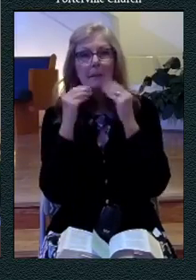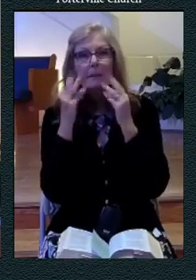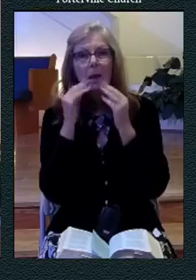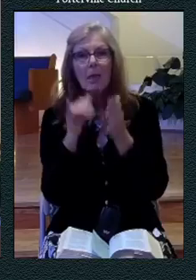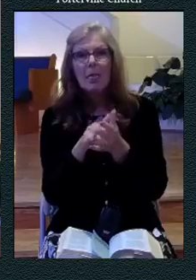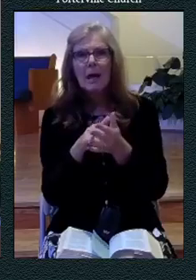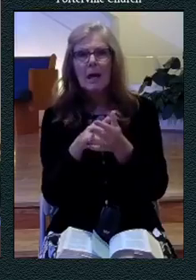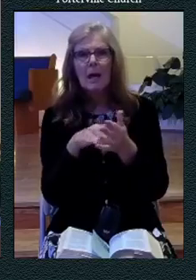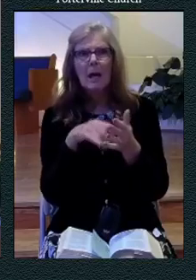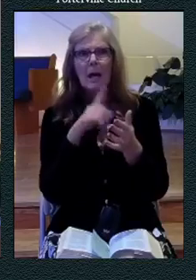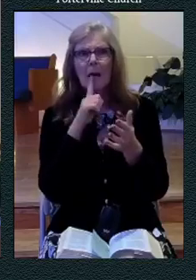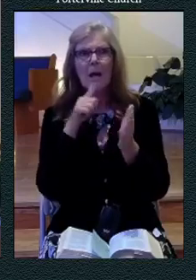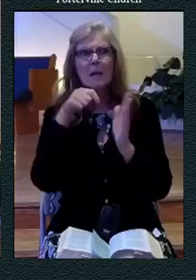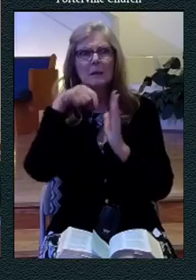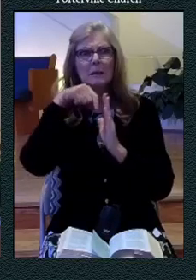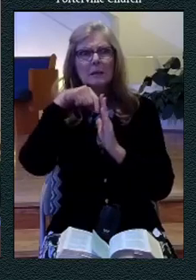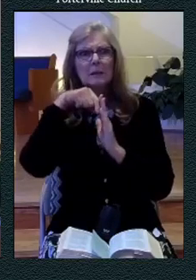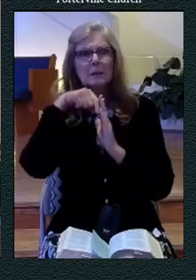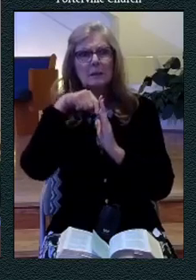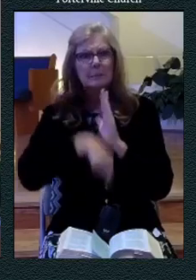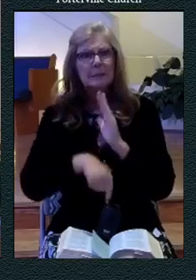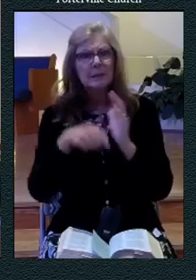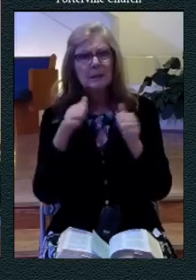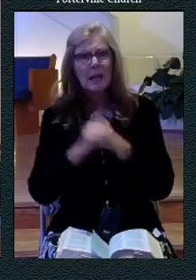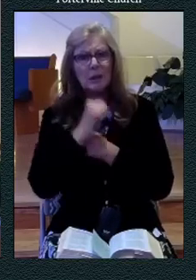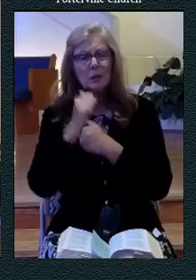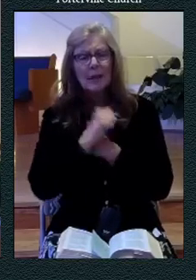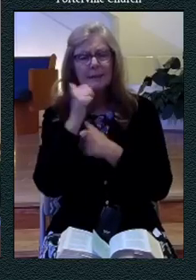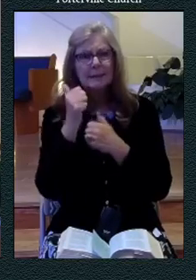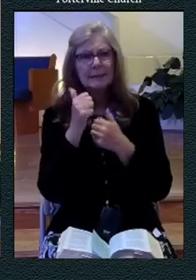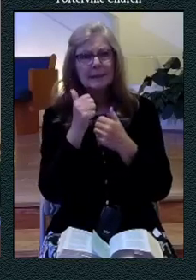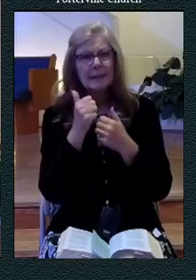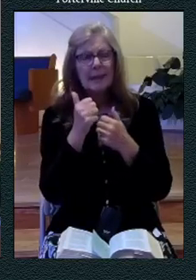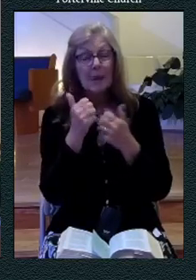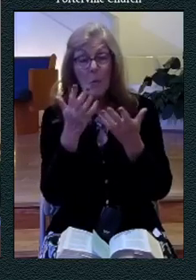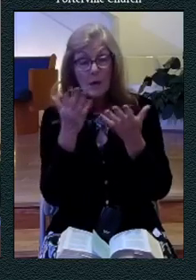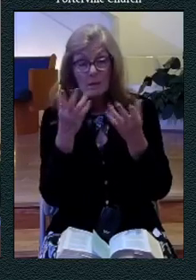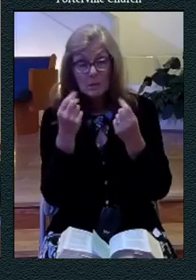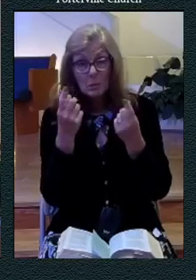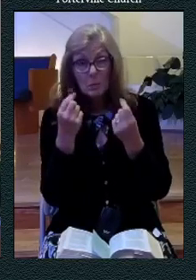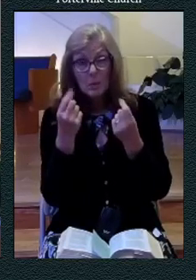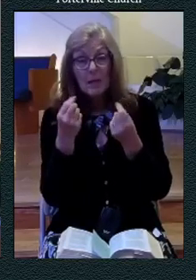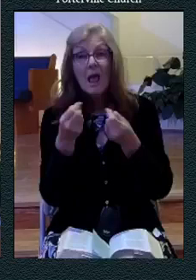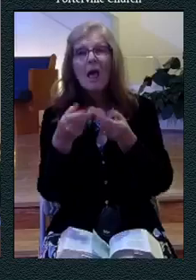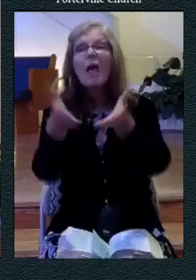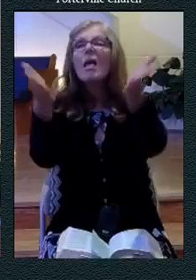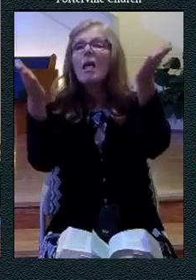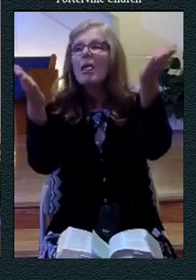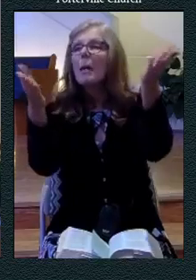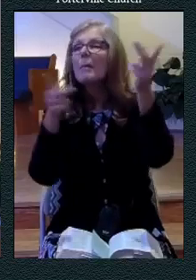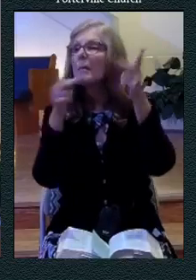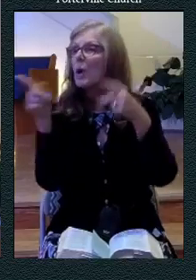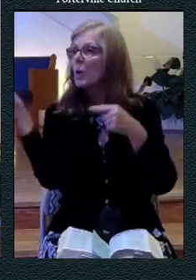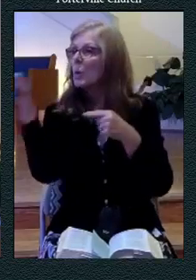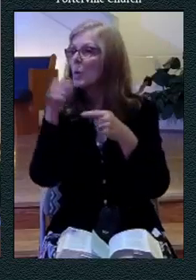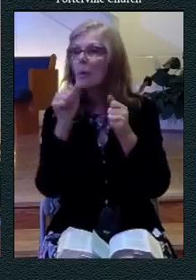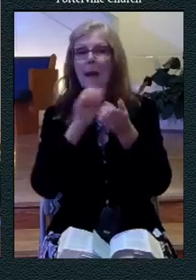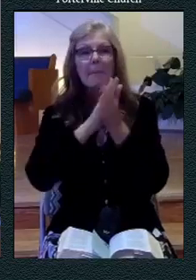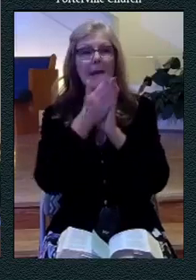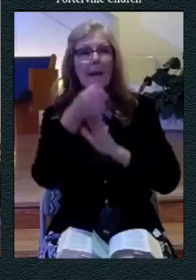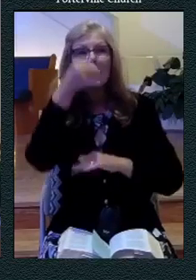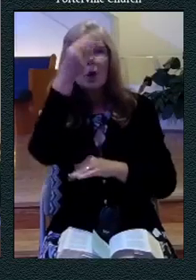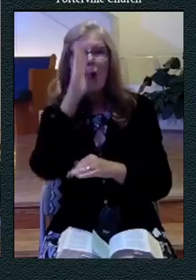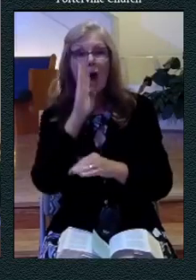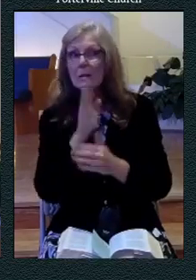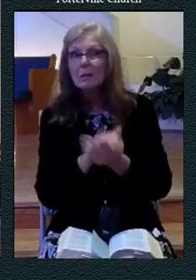deeply dangerous spiritually because it is placing mankind in the place of God with capacities not